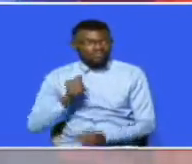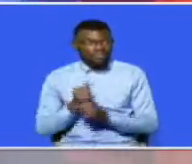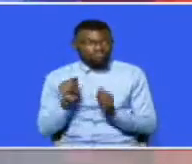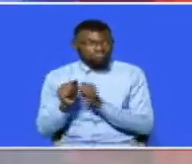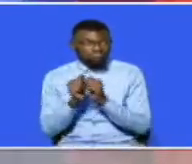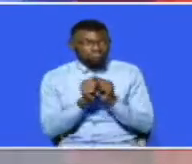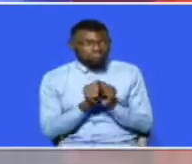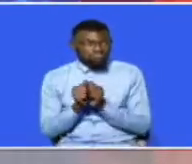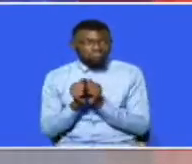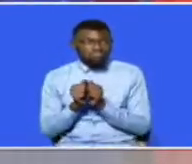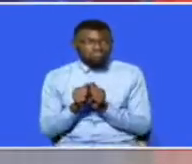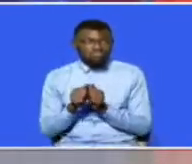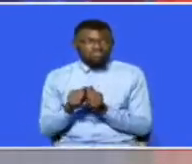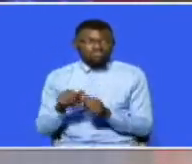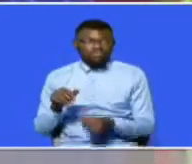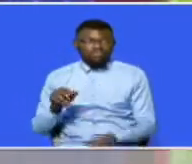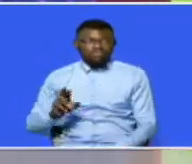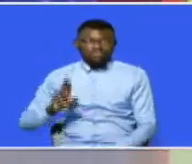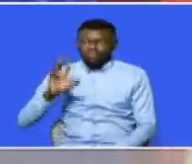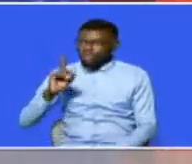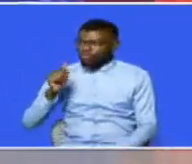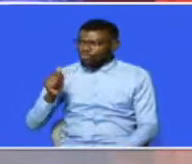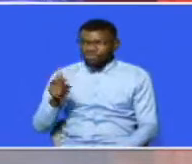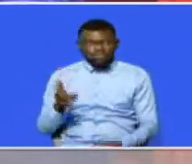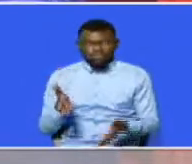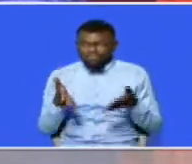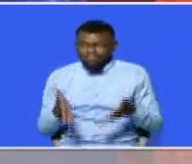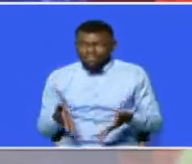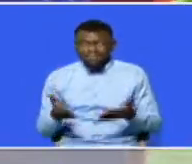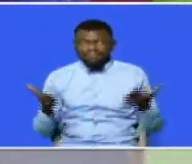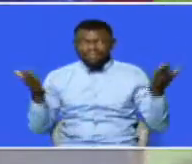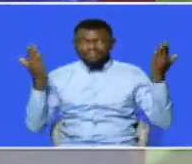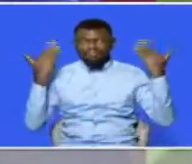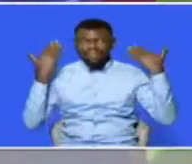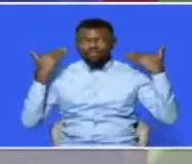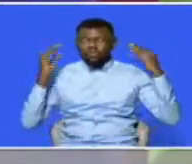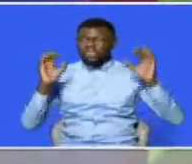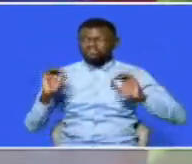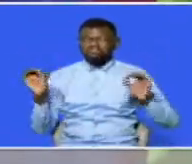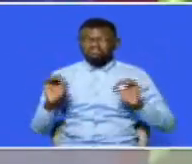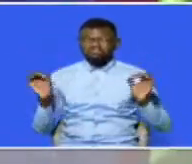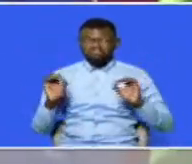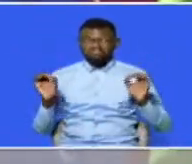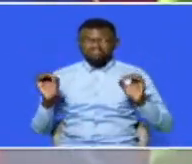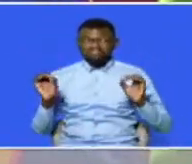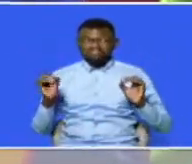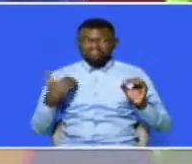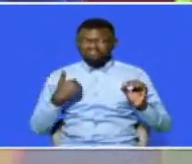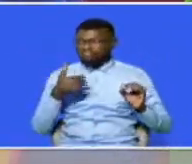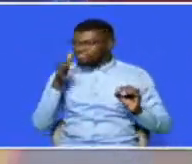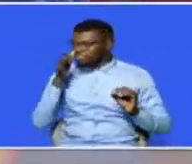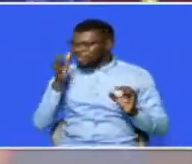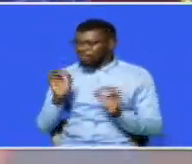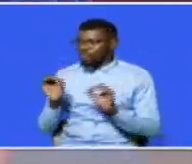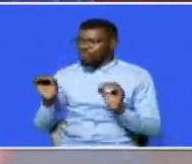hakuna kitu kama unda. Natakana kuongea ukweli mbele ya mama yetu hapa.